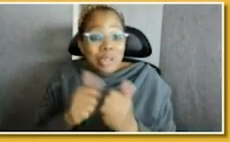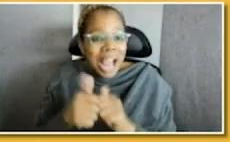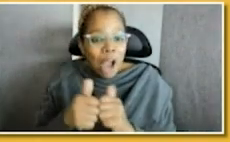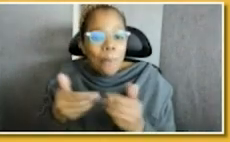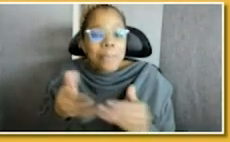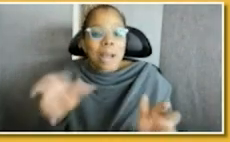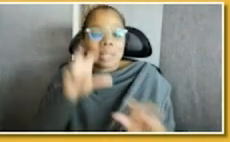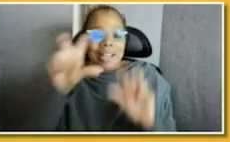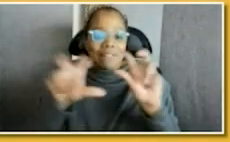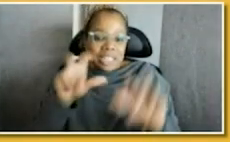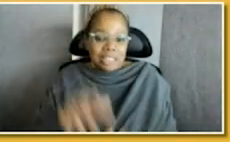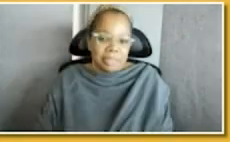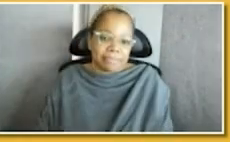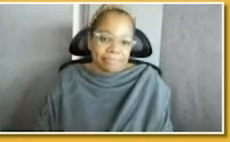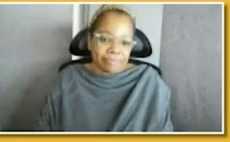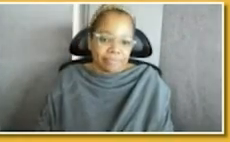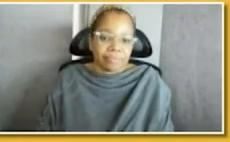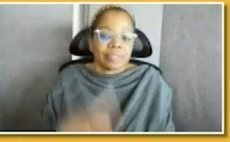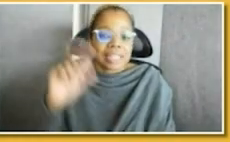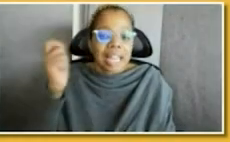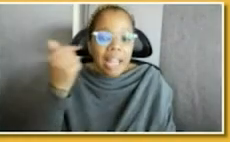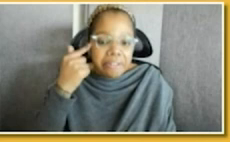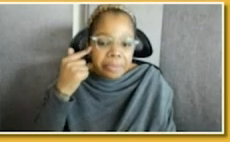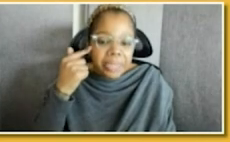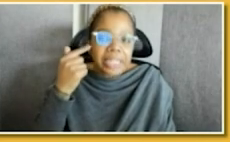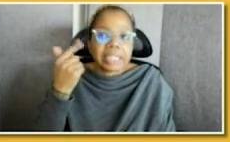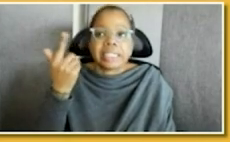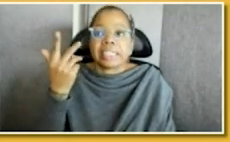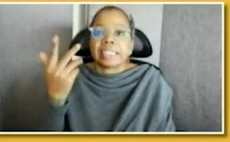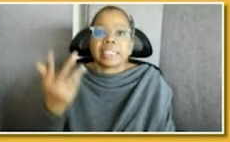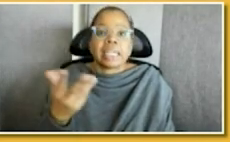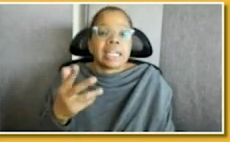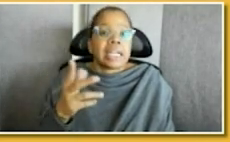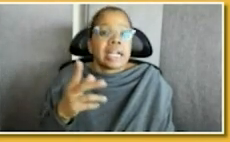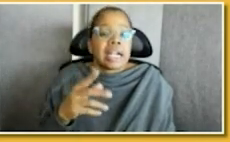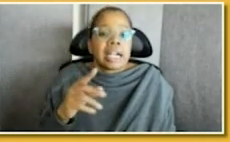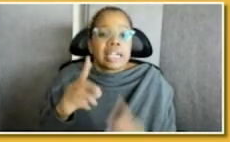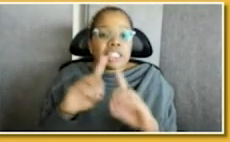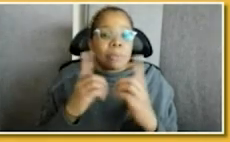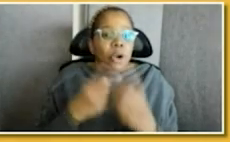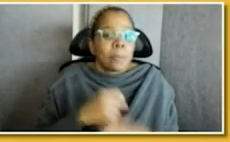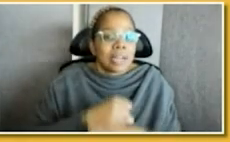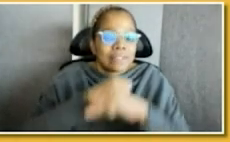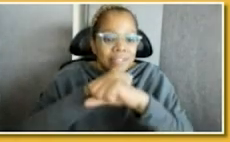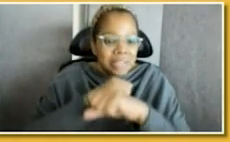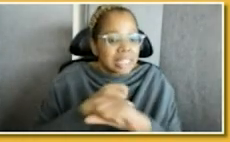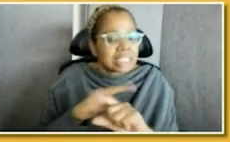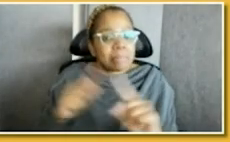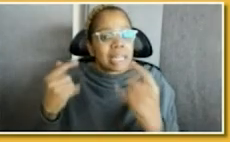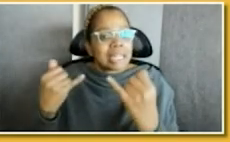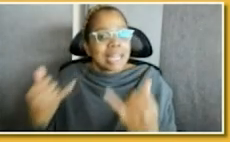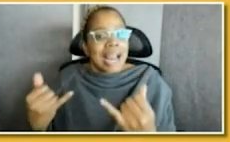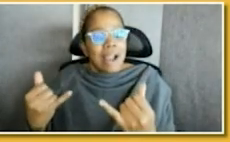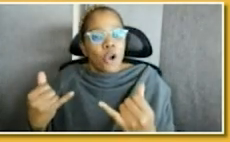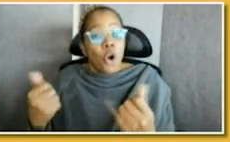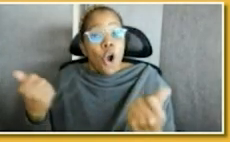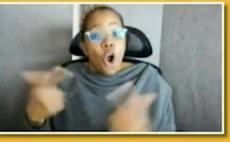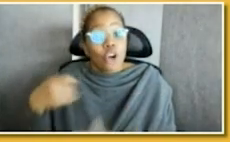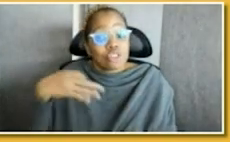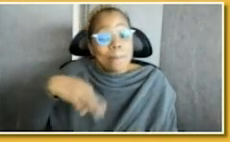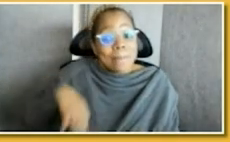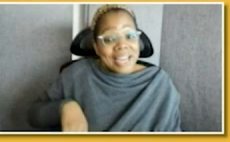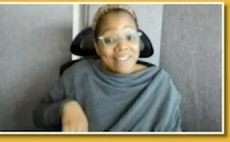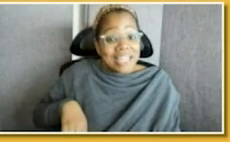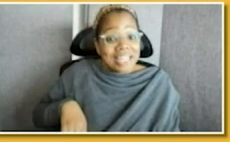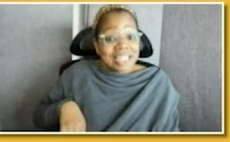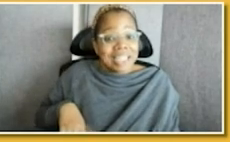by governments and, you know, defense. And yet now it's all the benefit of it is being siphoned